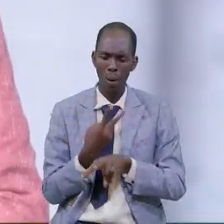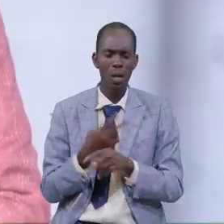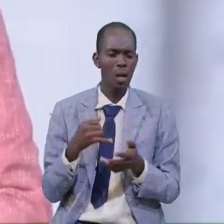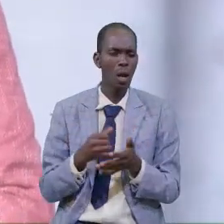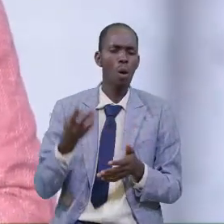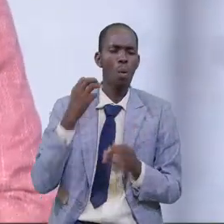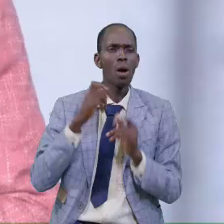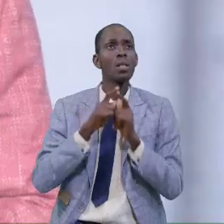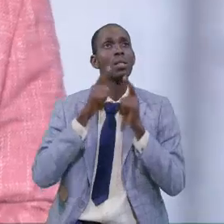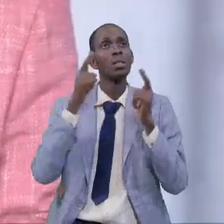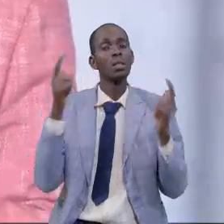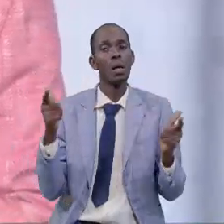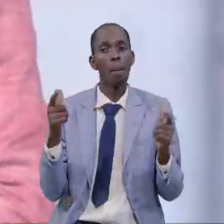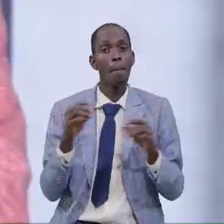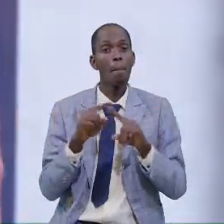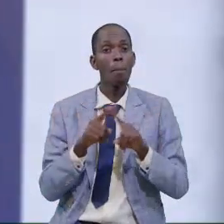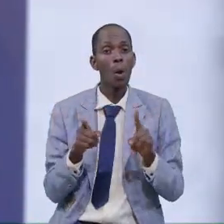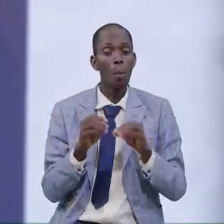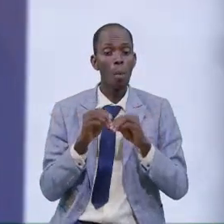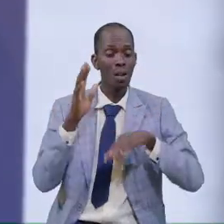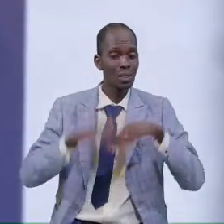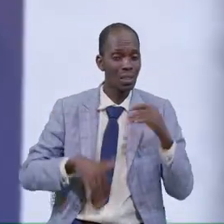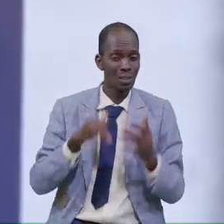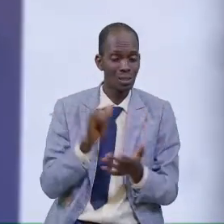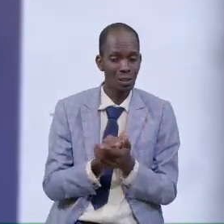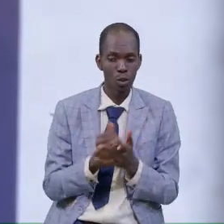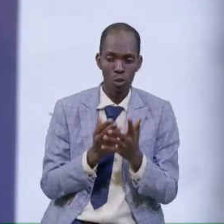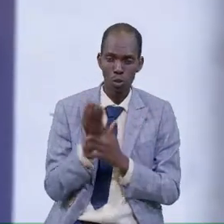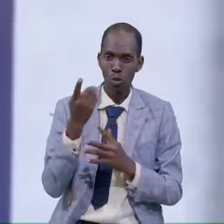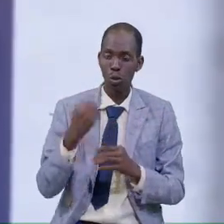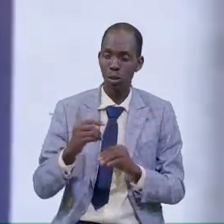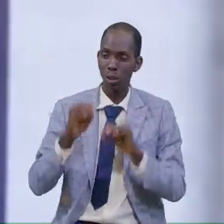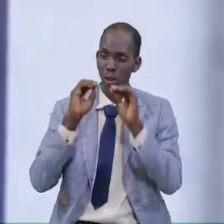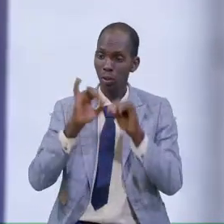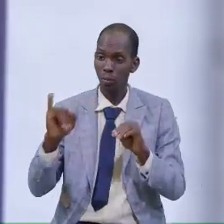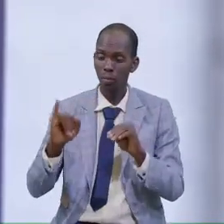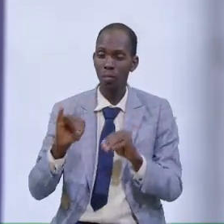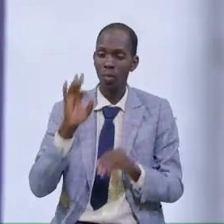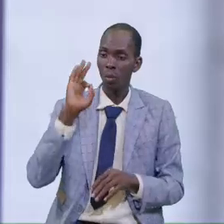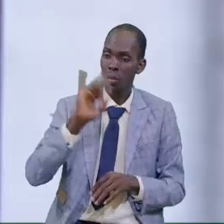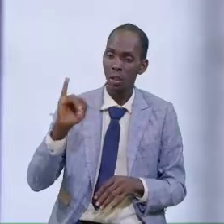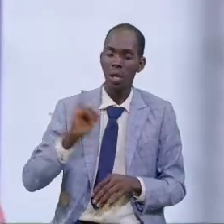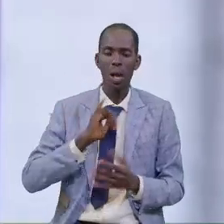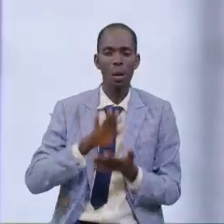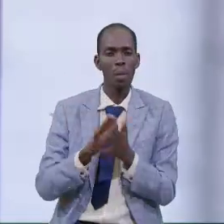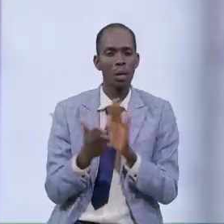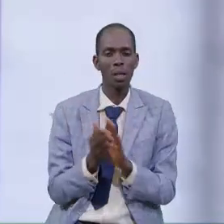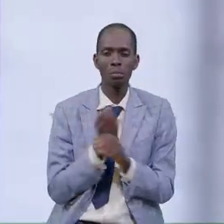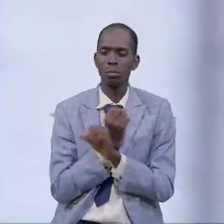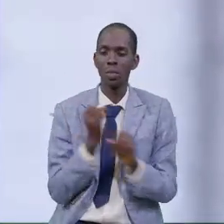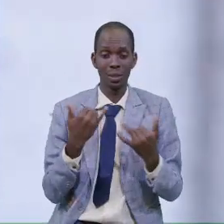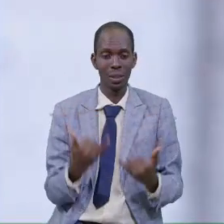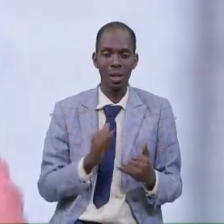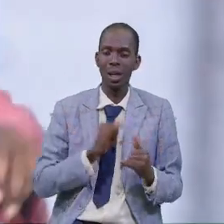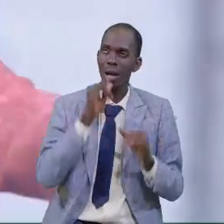beyond that, through your message, I became born again and now I'm going to heaven." I say, "This one